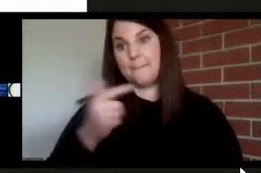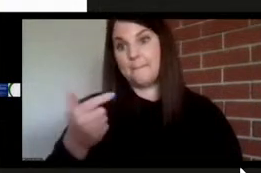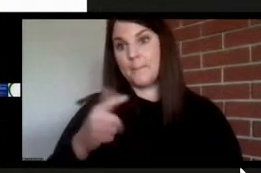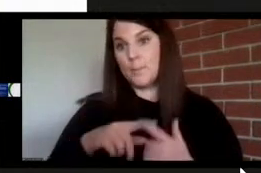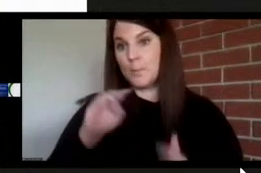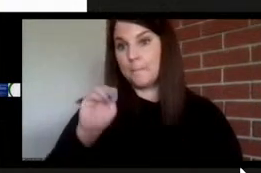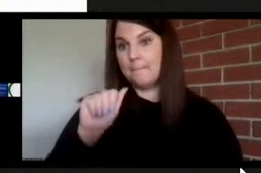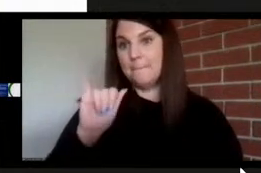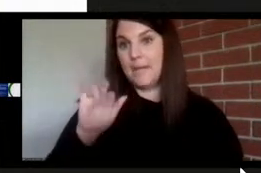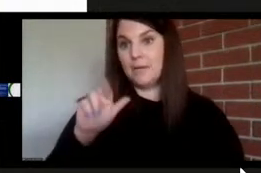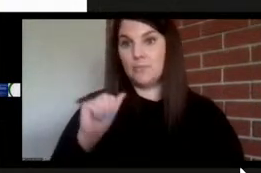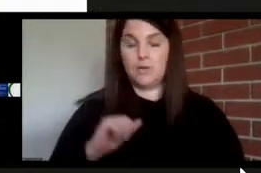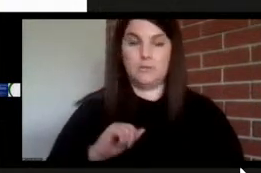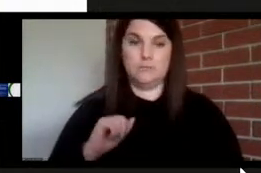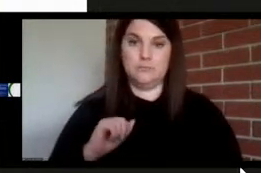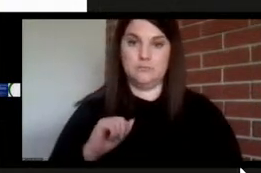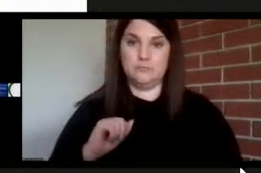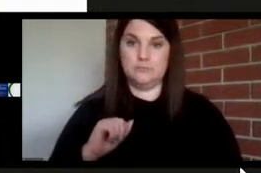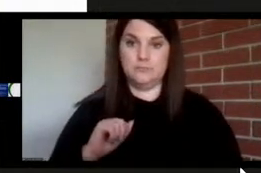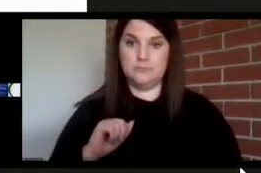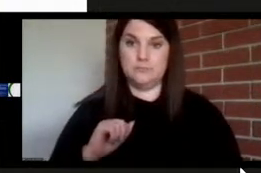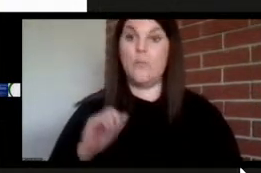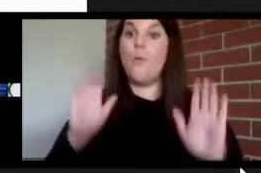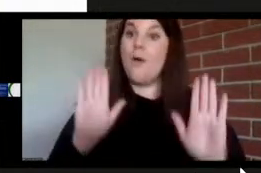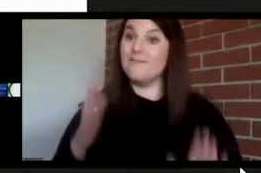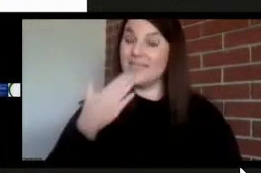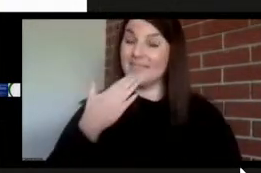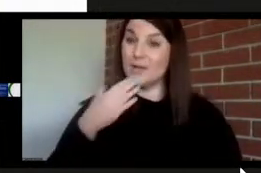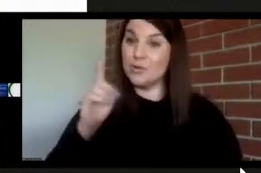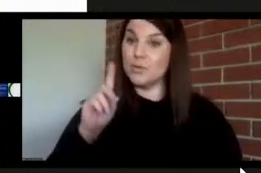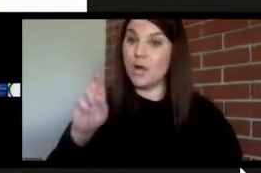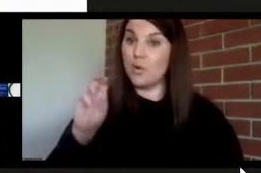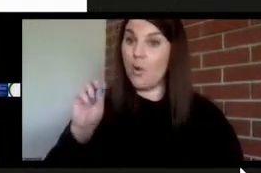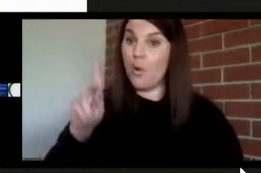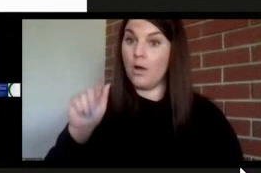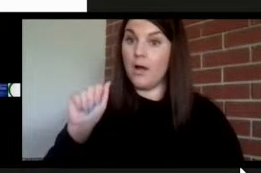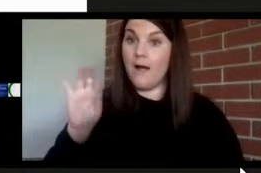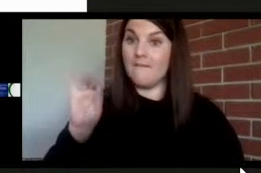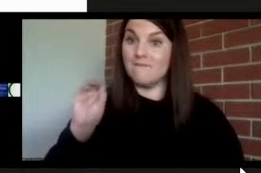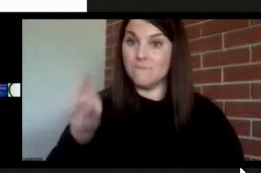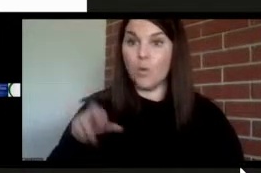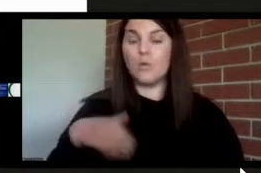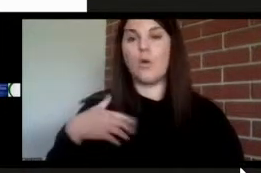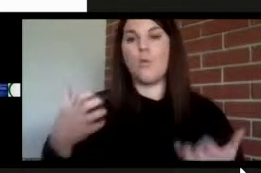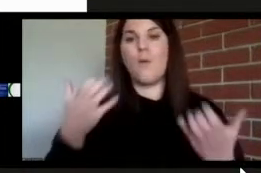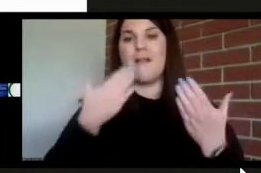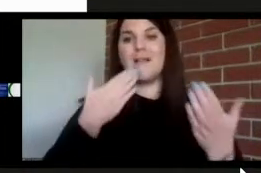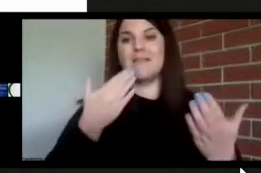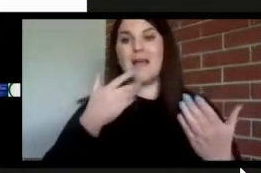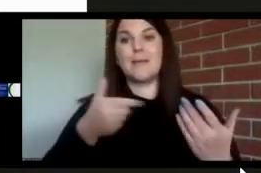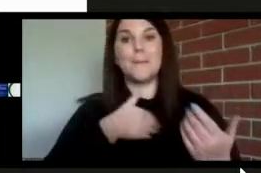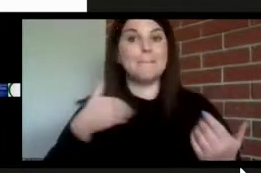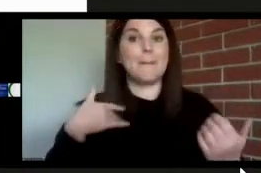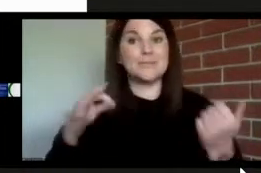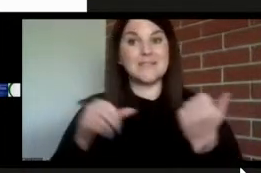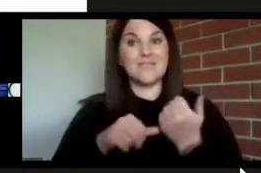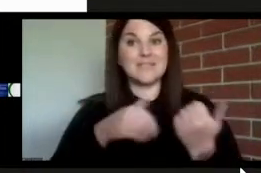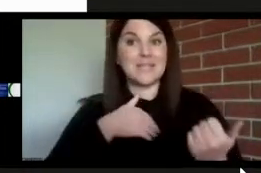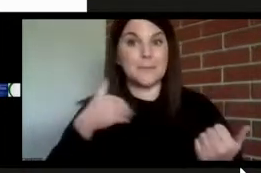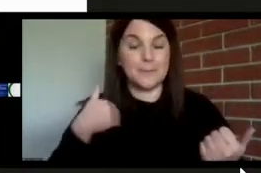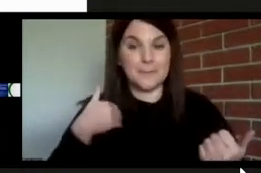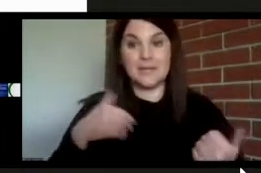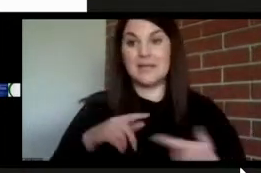Myra. Wonderful. Thank you, Dr. Okafor. So I just want to start by thanking the members of the subcommittee, Andy